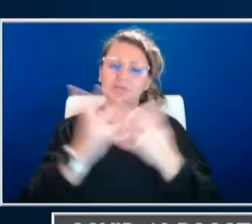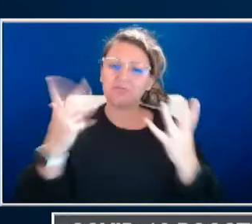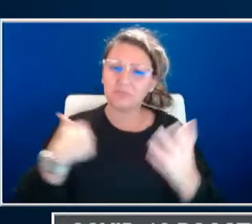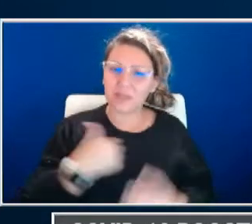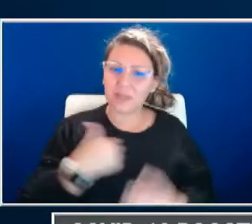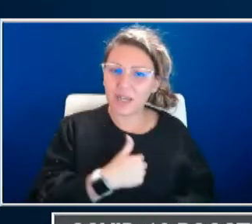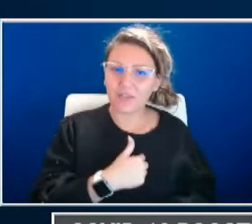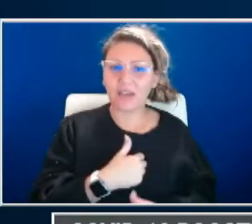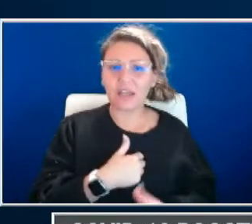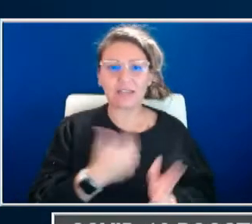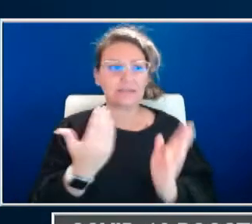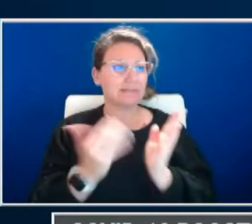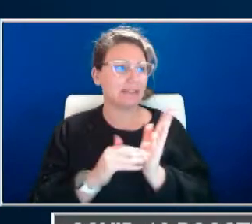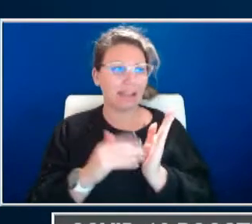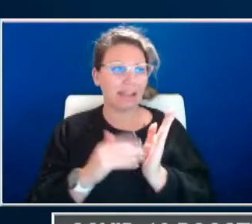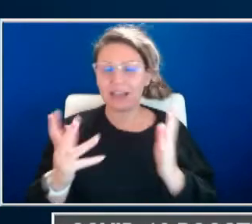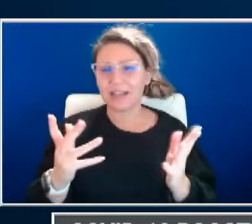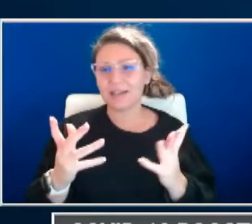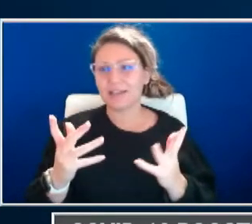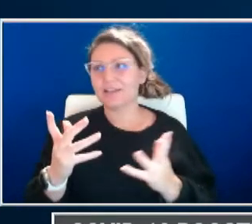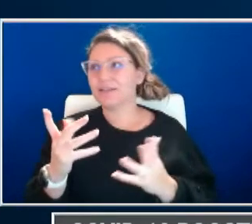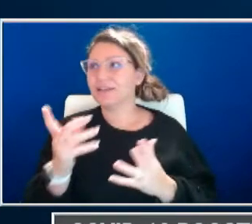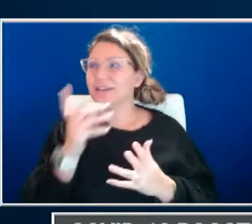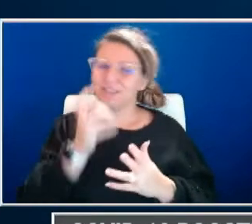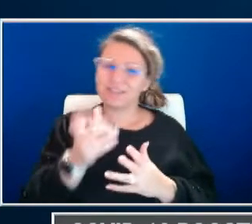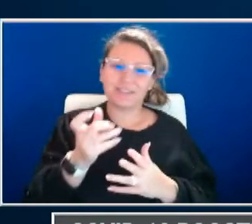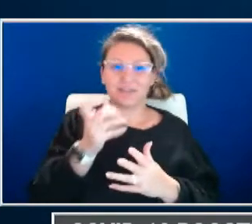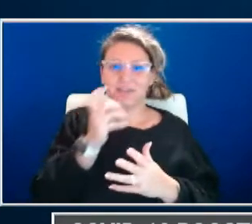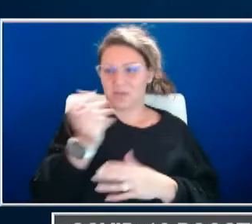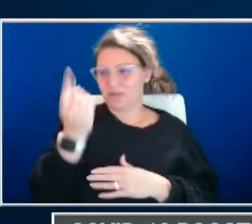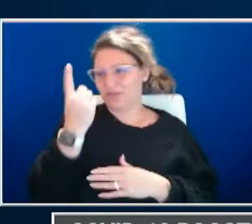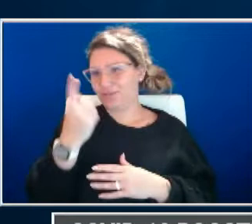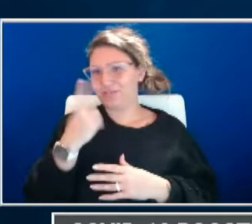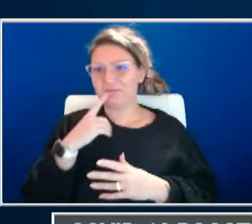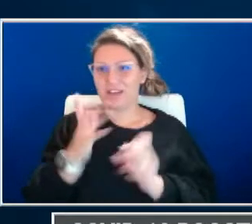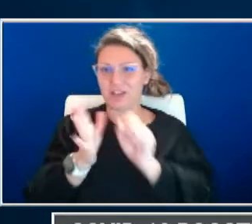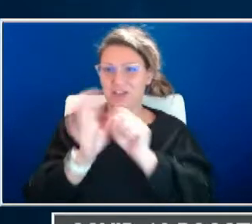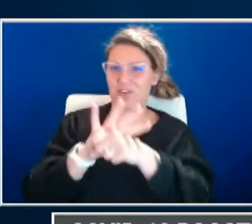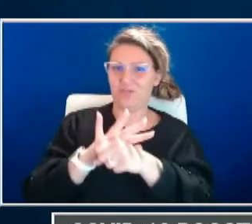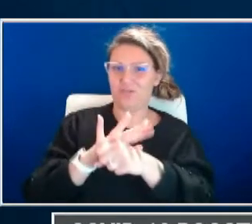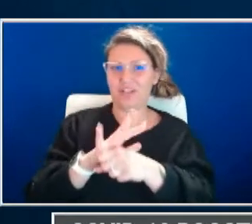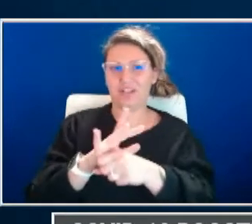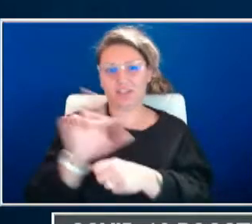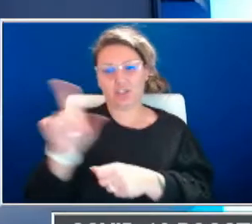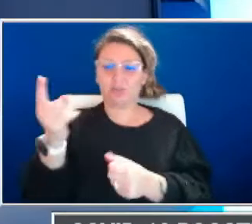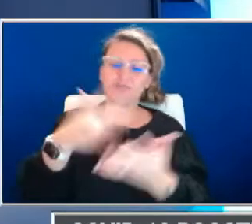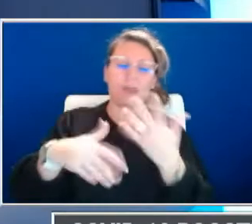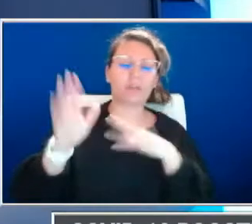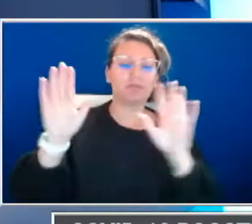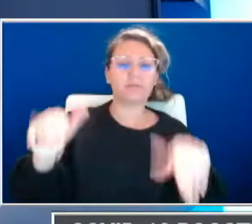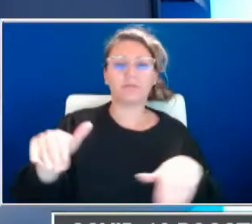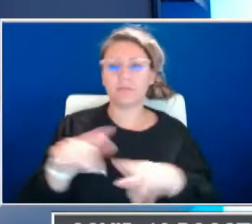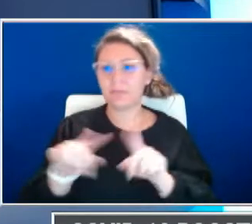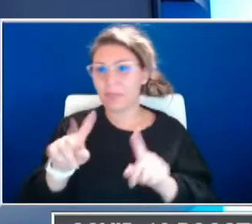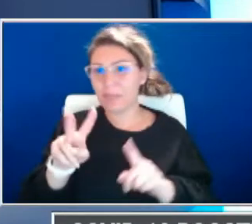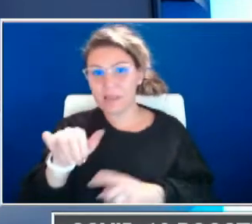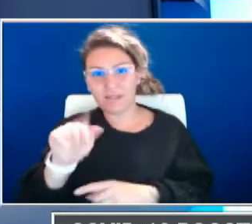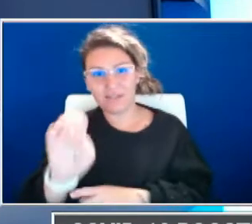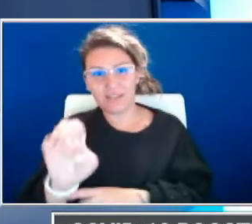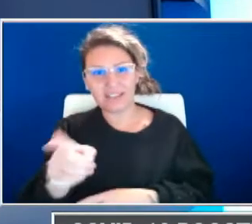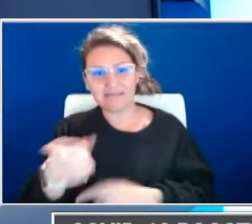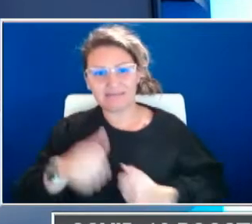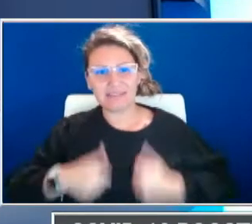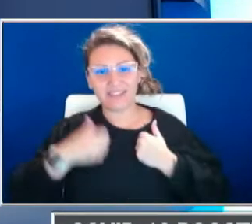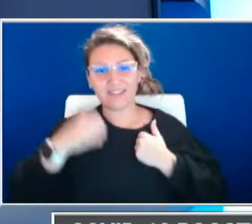for granted that we feel, so many people feel COVID's kind of just a thing around us. But for people like Vince, I mean, they're living with this every day and face that